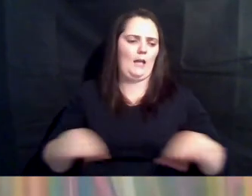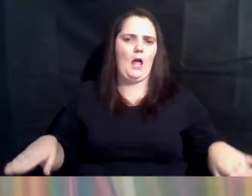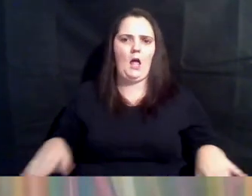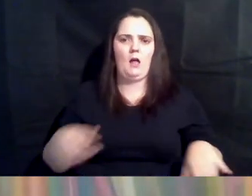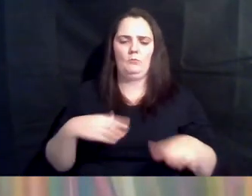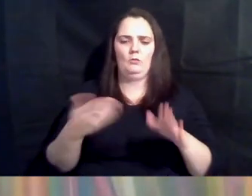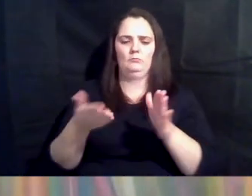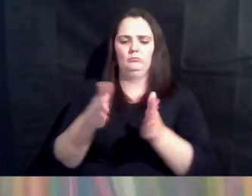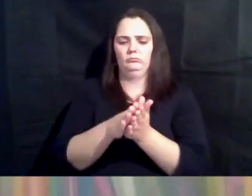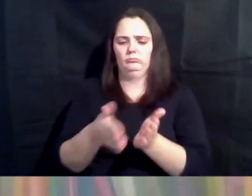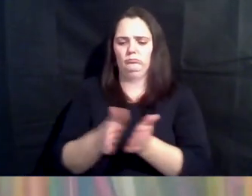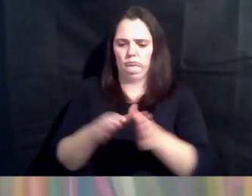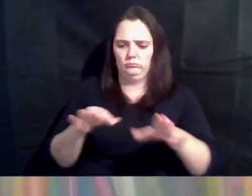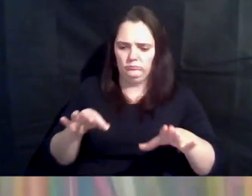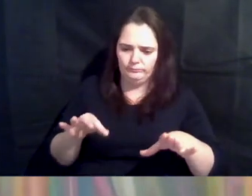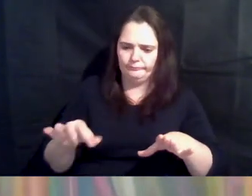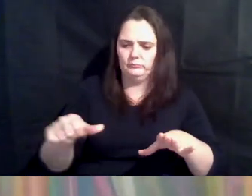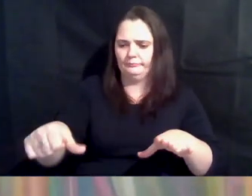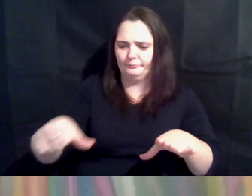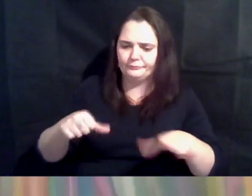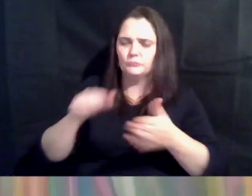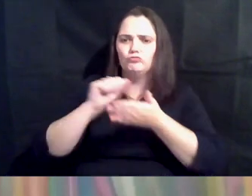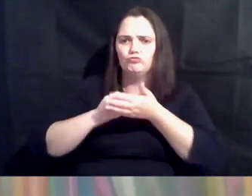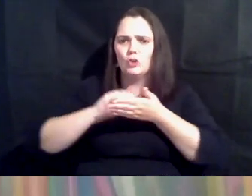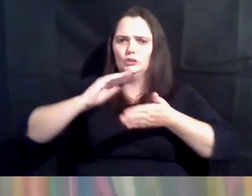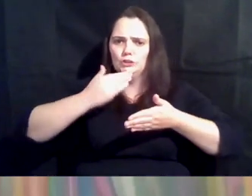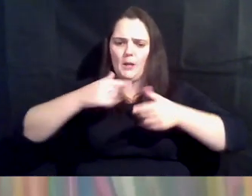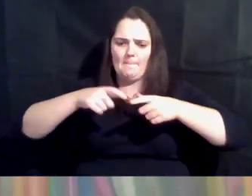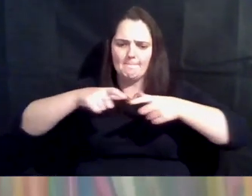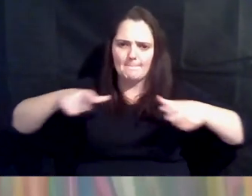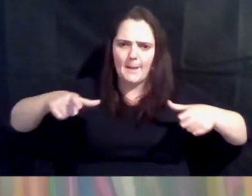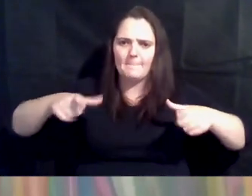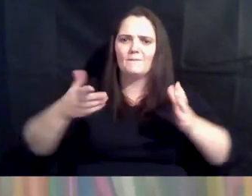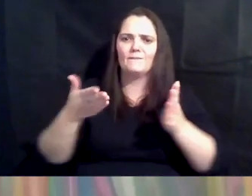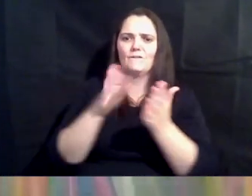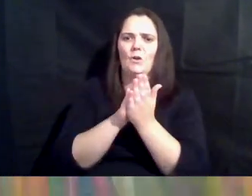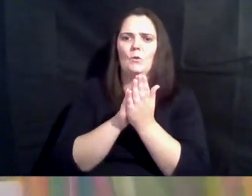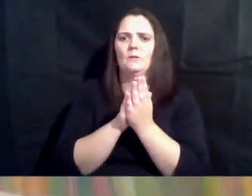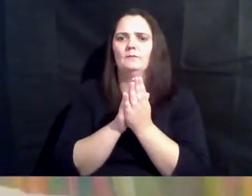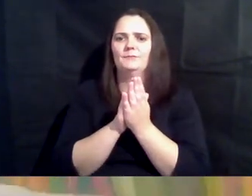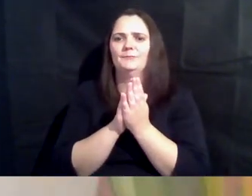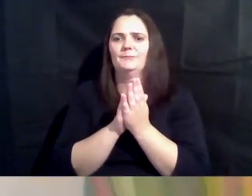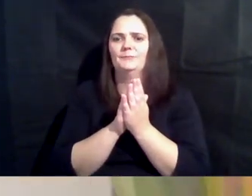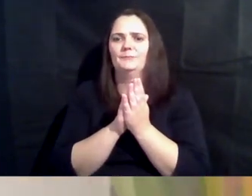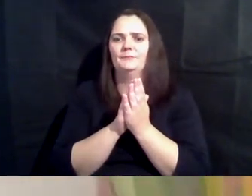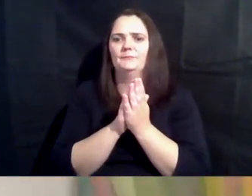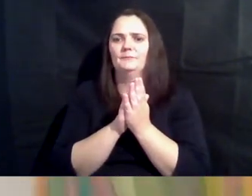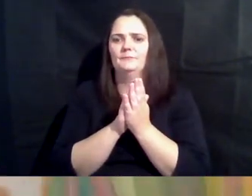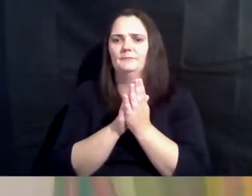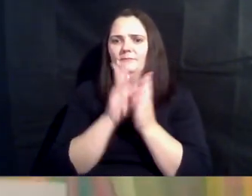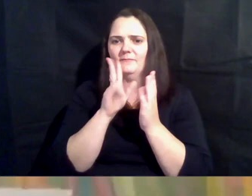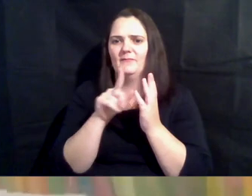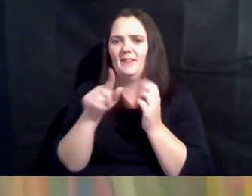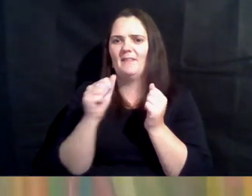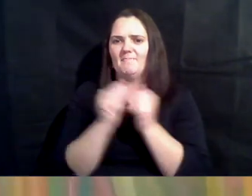sure corner to corner, everything is really knuckled down. But you can see I'm kind of actually using a bit of a